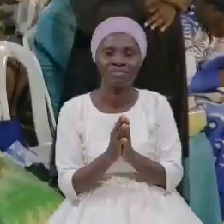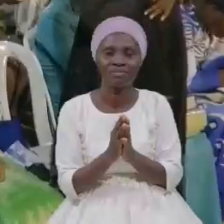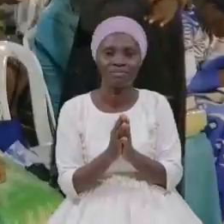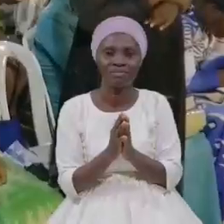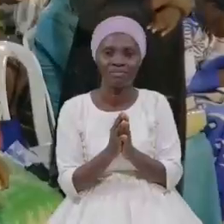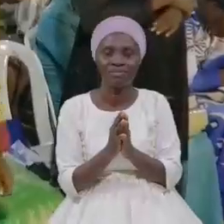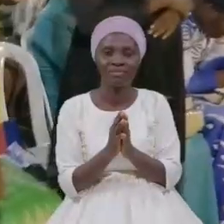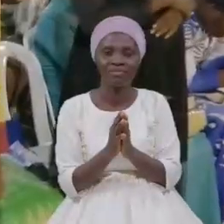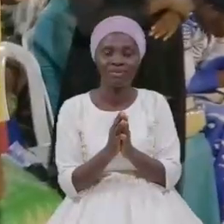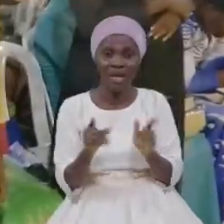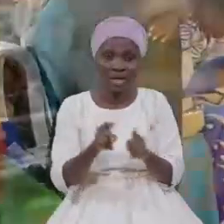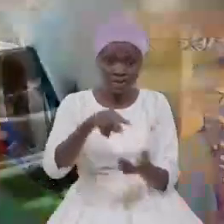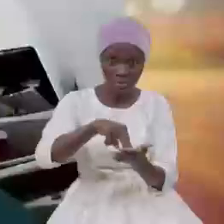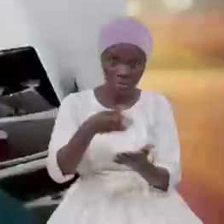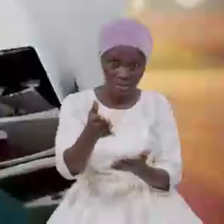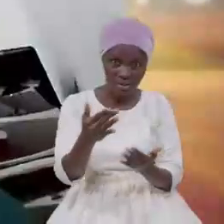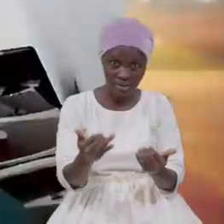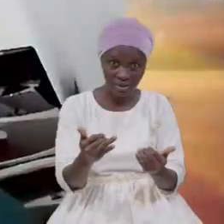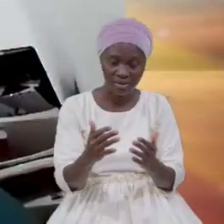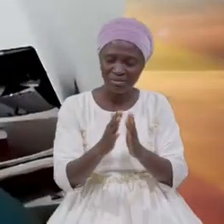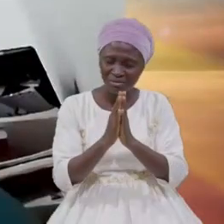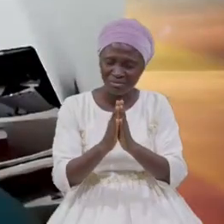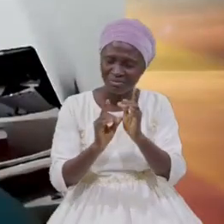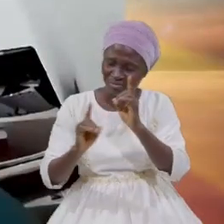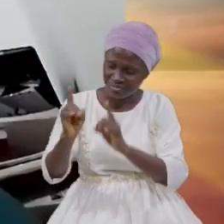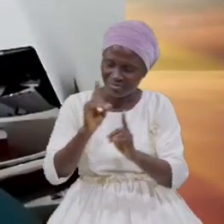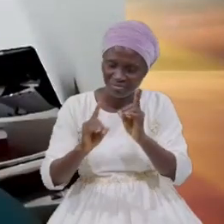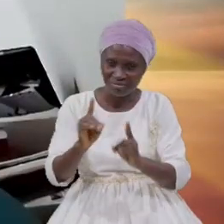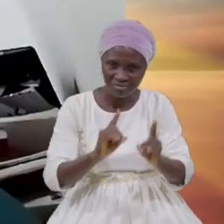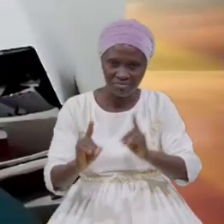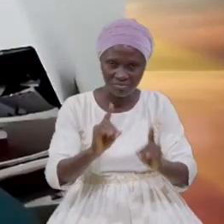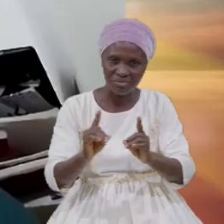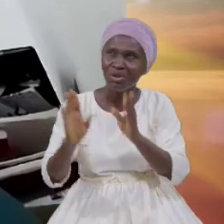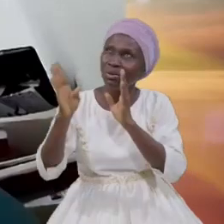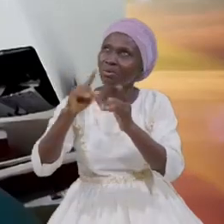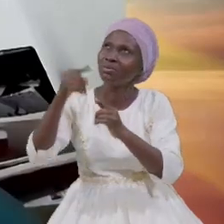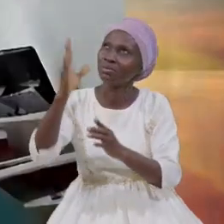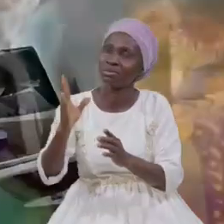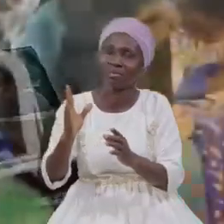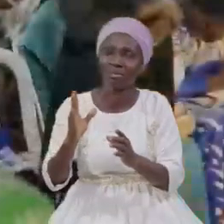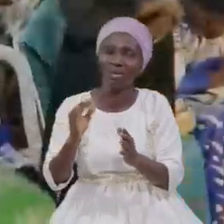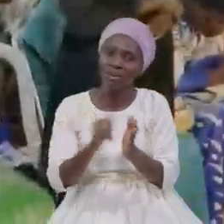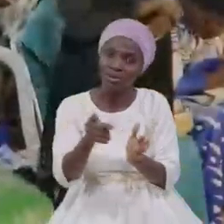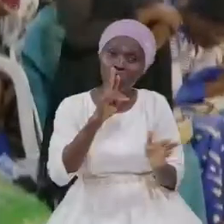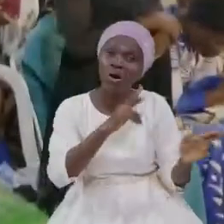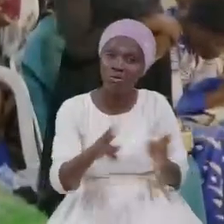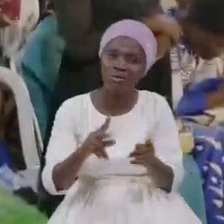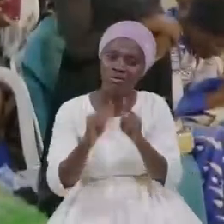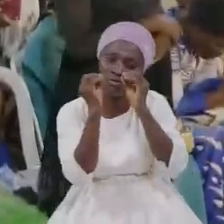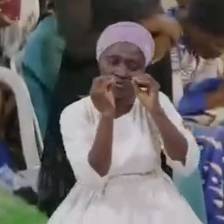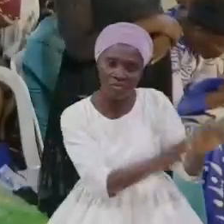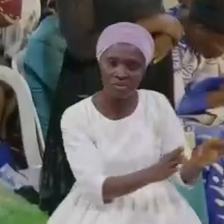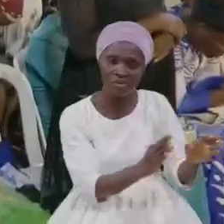While you're standing up, as you are praying, tell the Lord, I forsake my evil